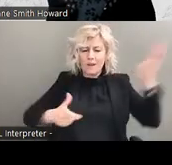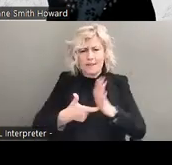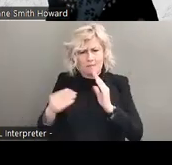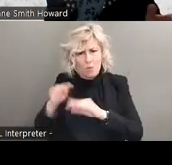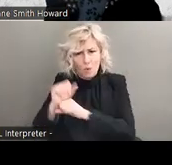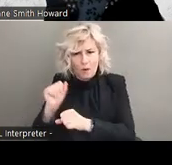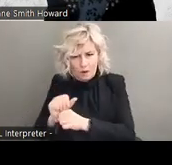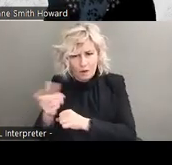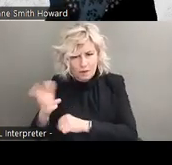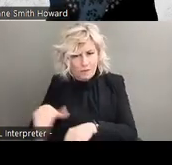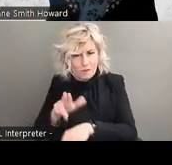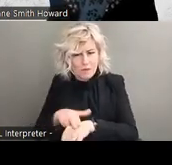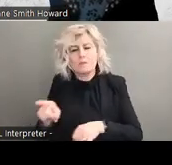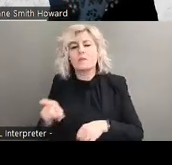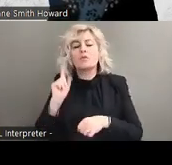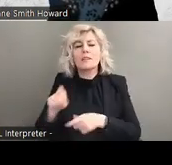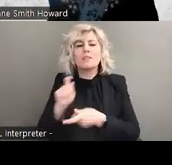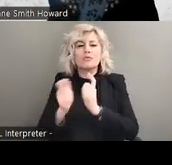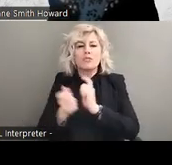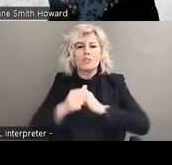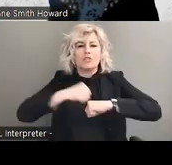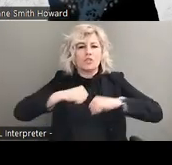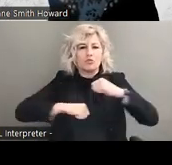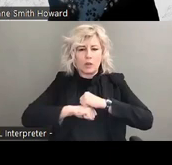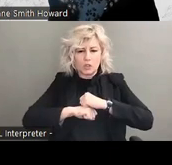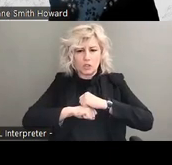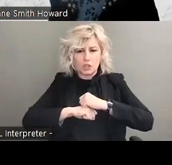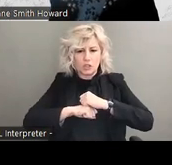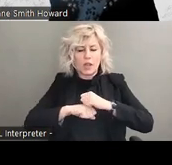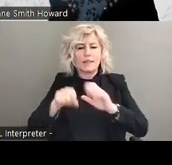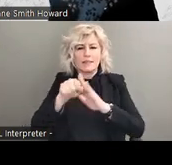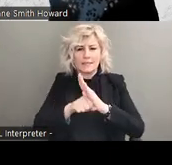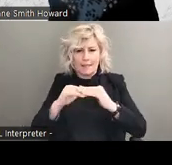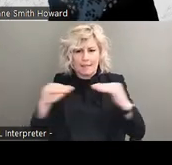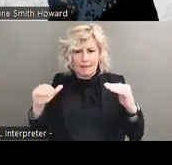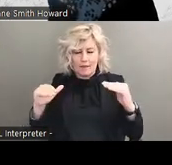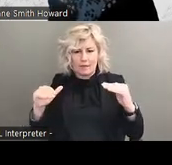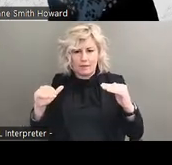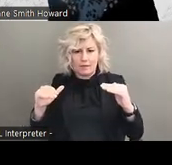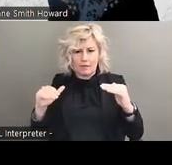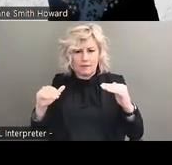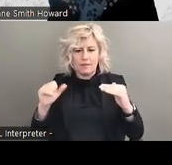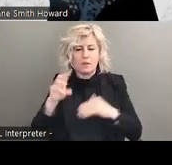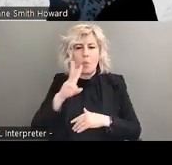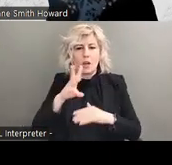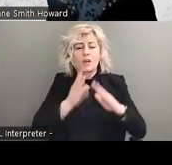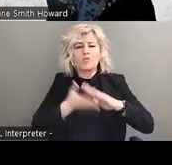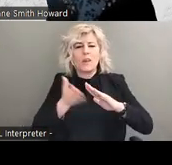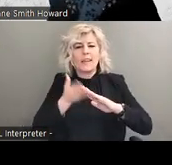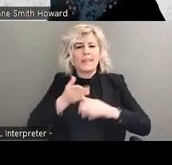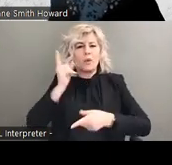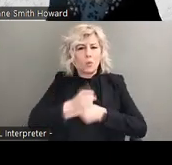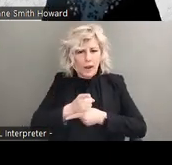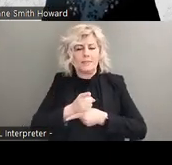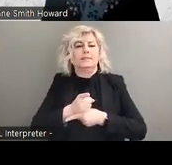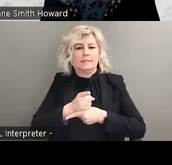And so you need to change the structure at the state level so that water is running in the correct direction. So I think those are some of